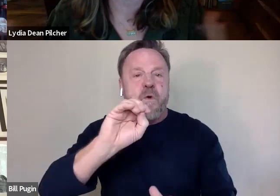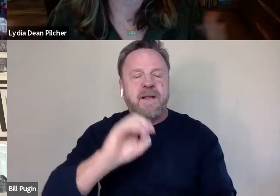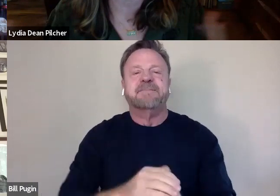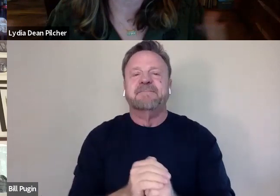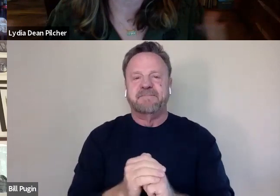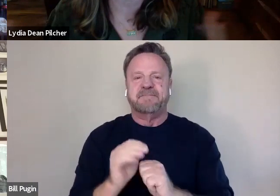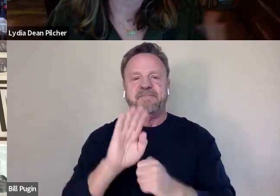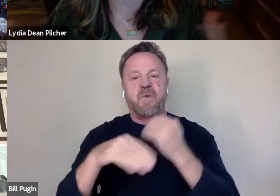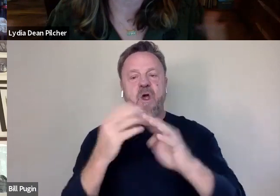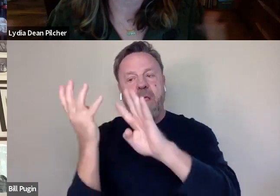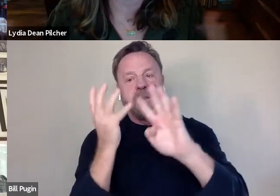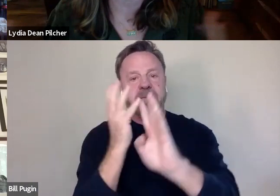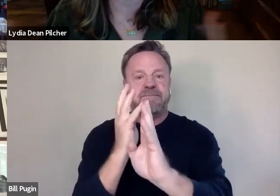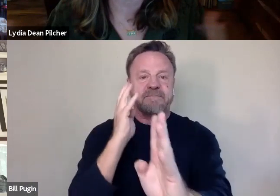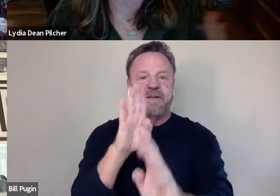and